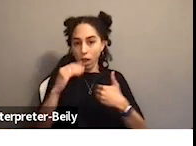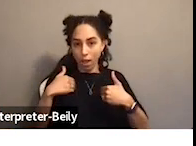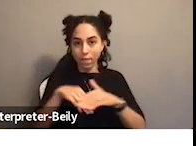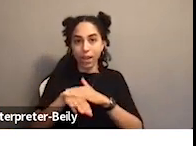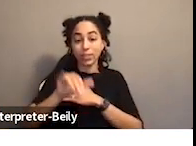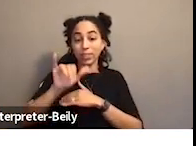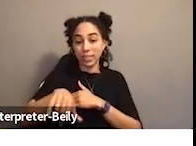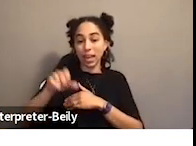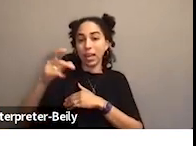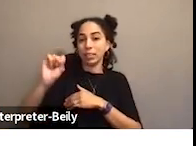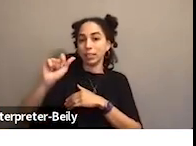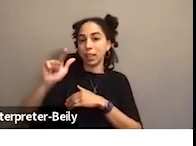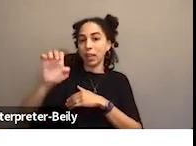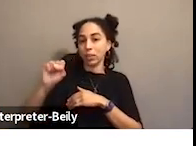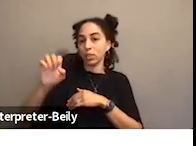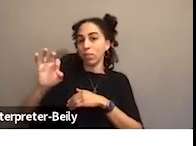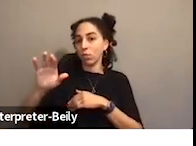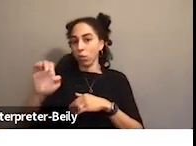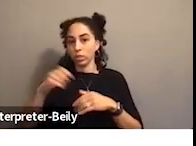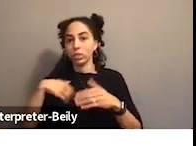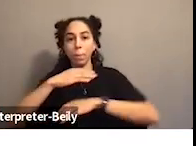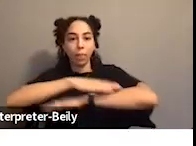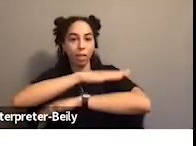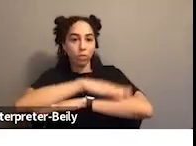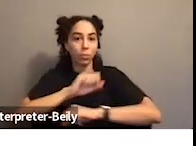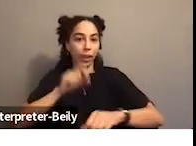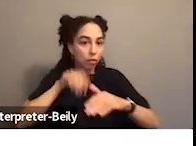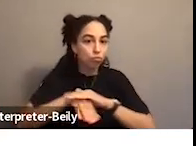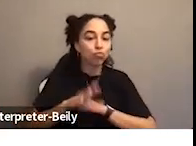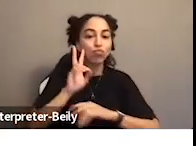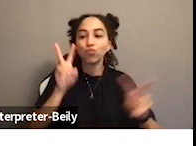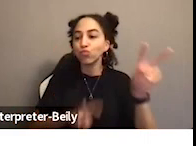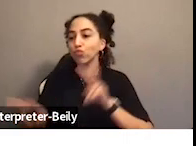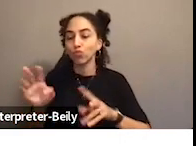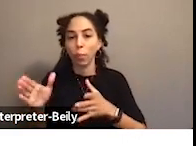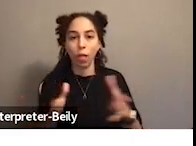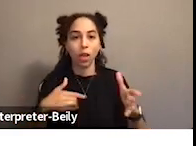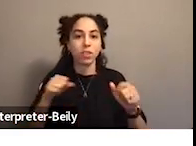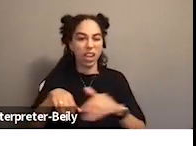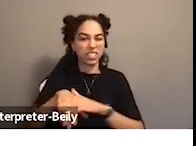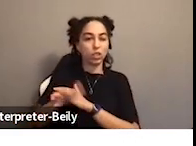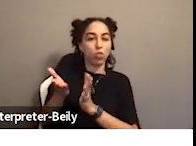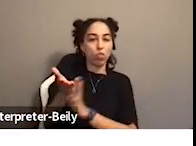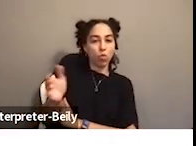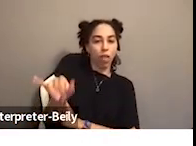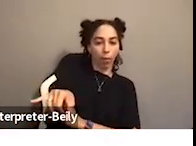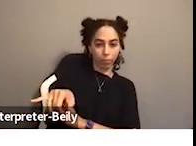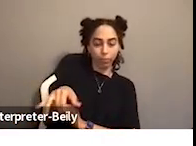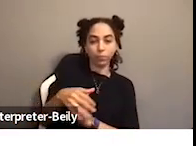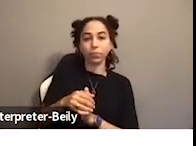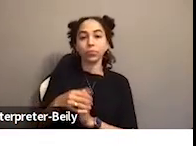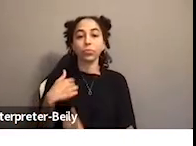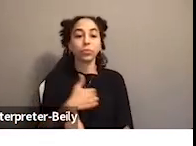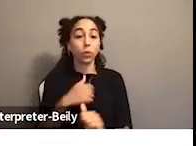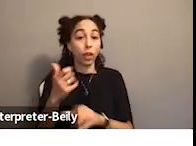Salesforce platform to be able to get in there, see the plans, and access through that. So there, we can